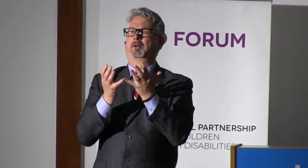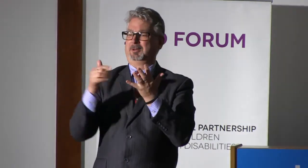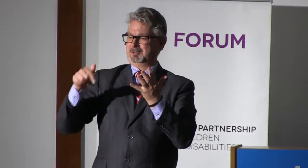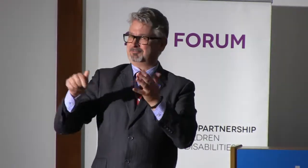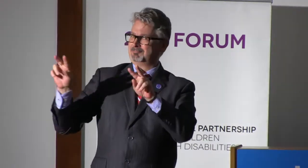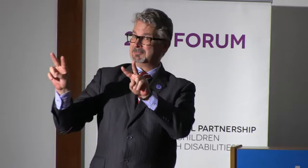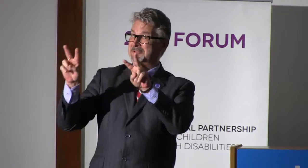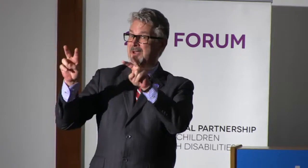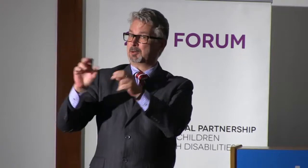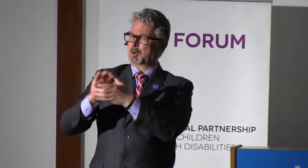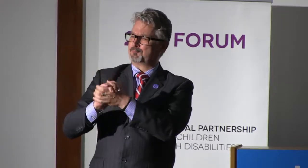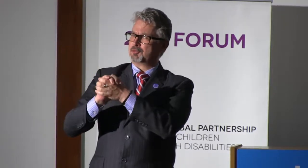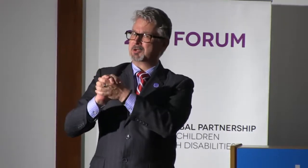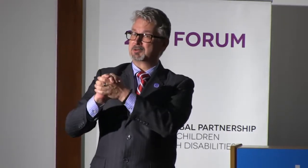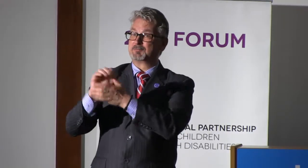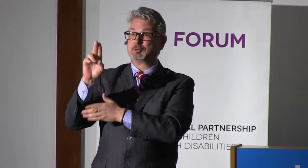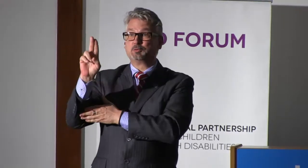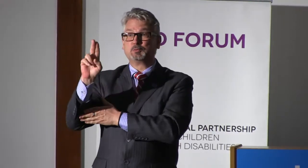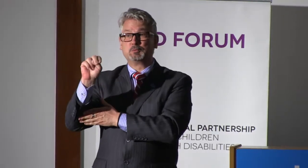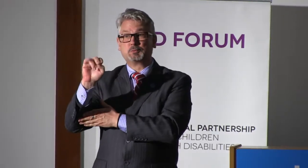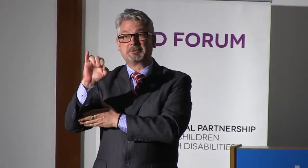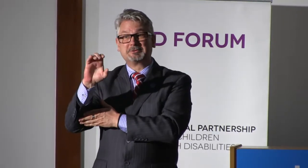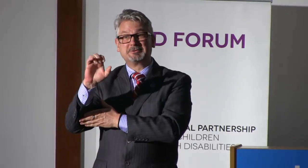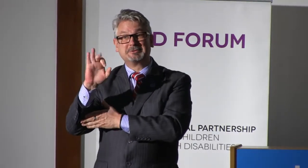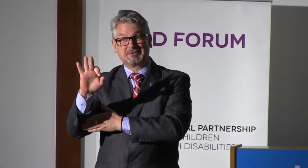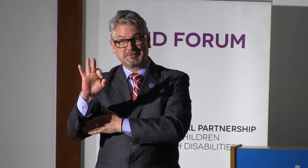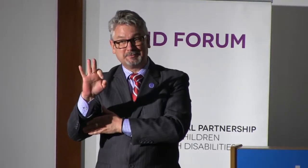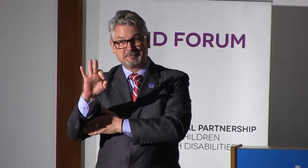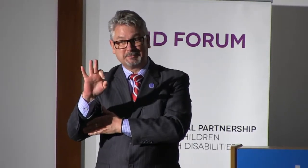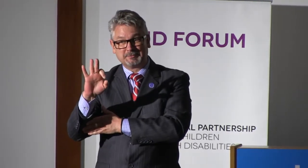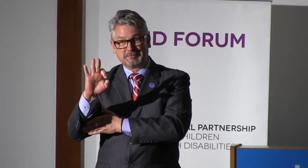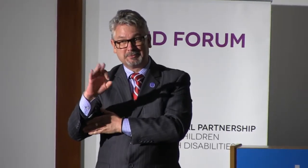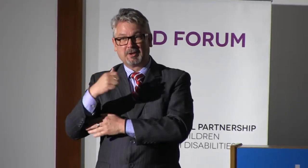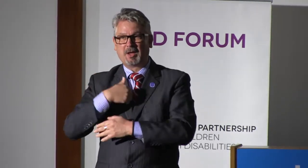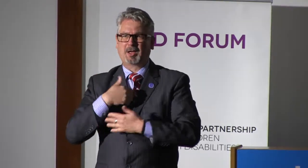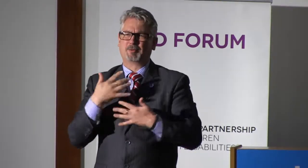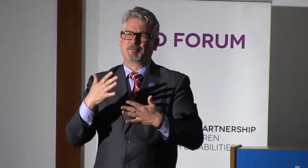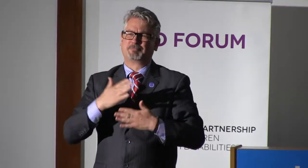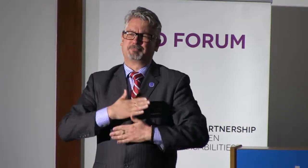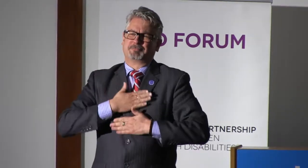bringing her vocal talent to numerous rural villages.